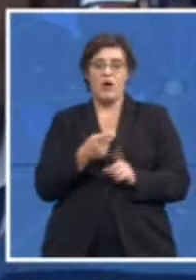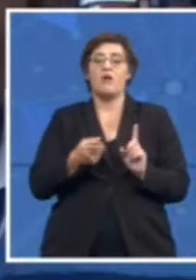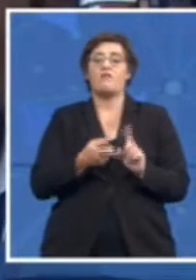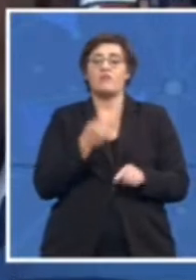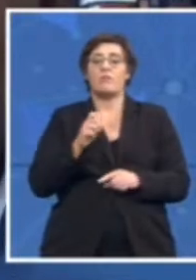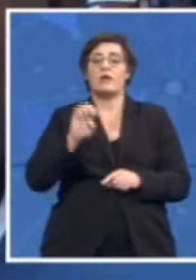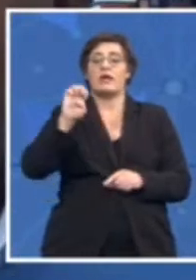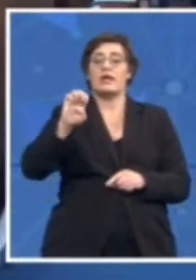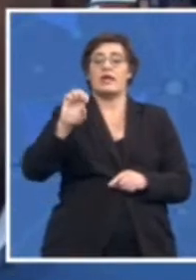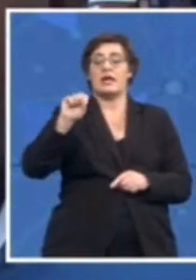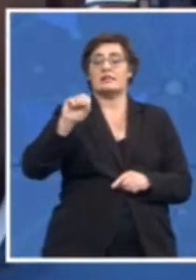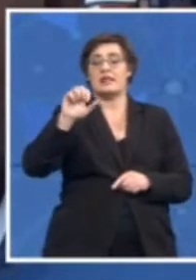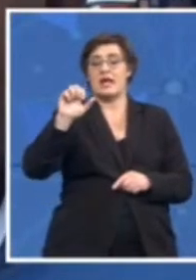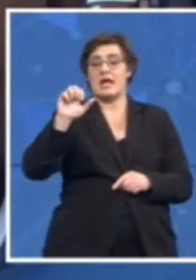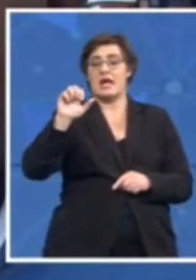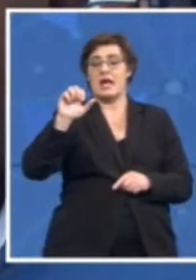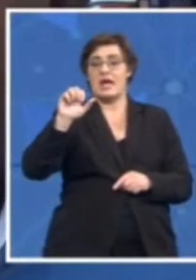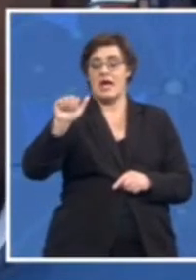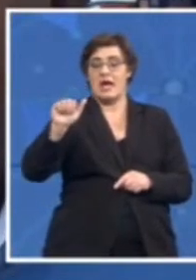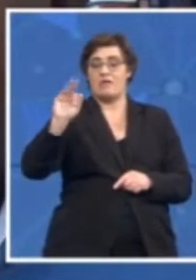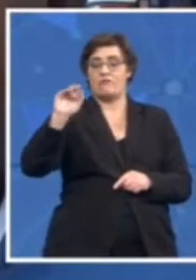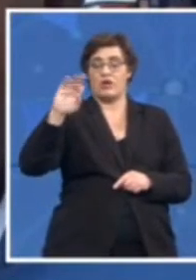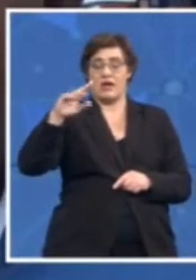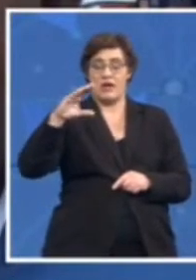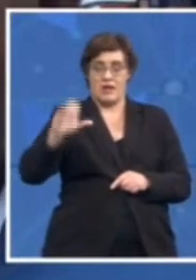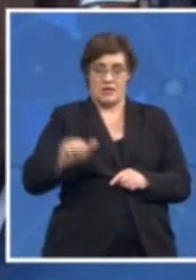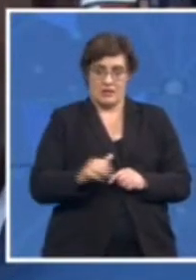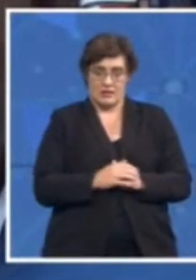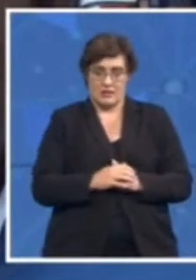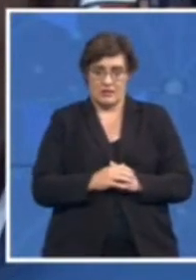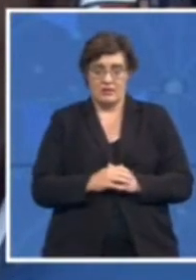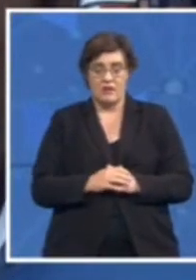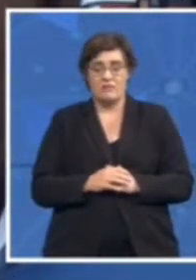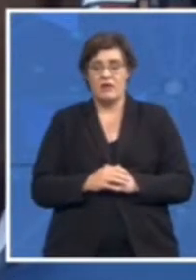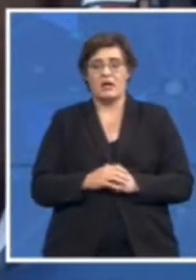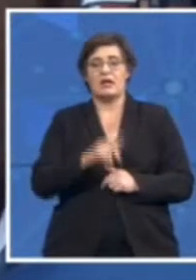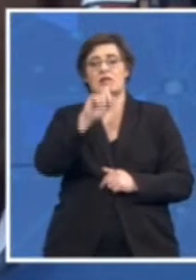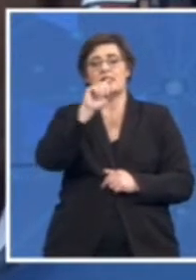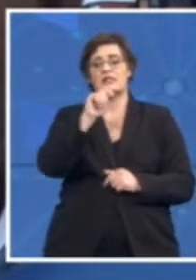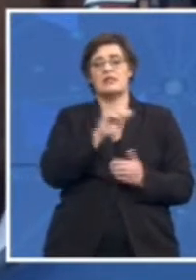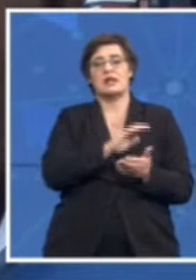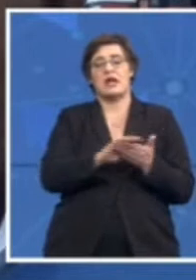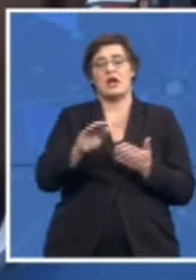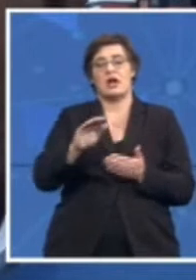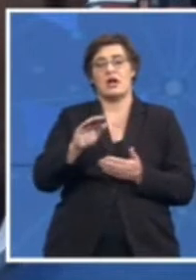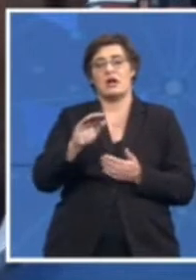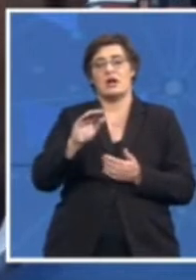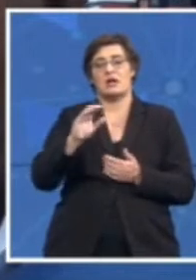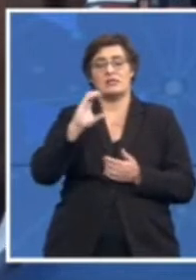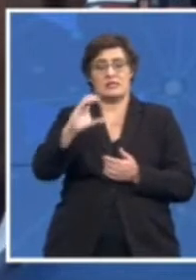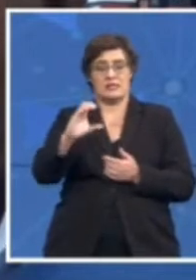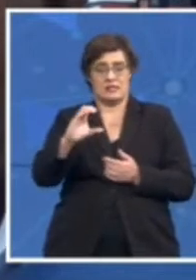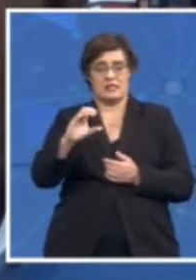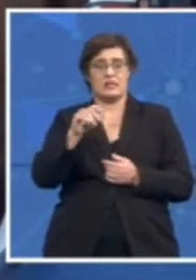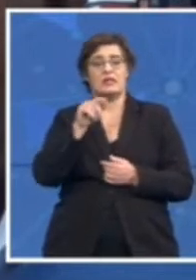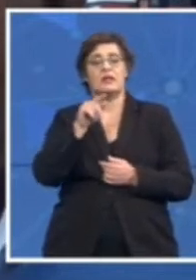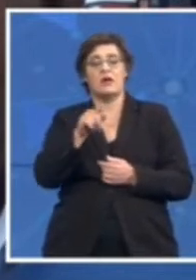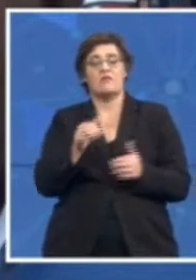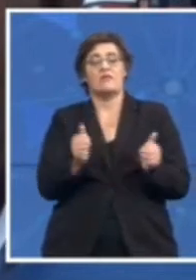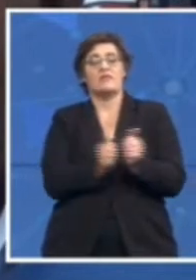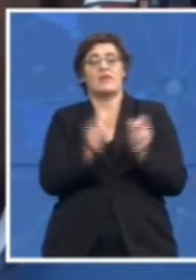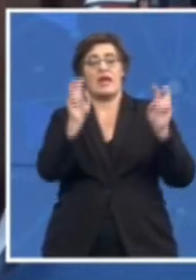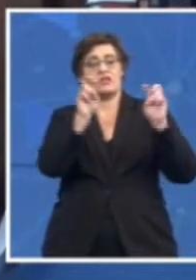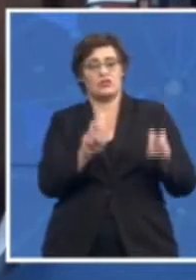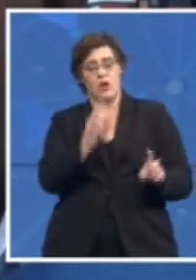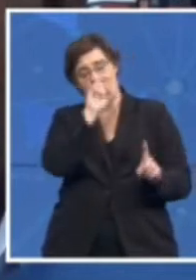it comes to the terms and conditions of the Just Energy Transition Partnership, what are your goals? Are you aiming for grants